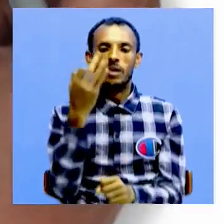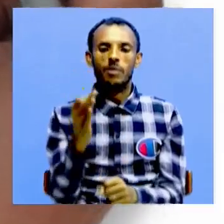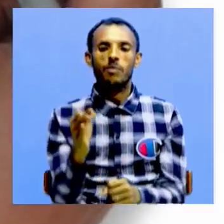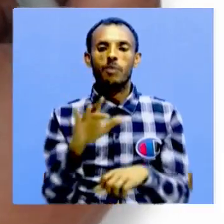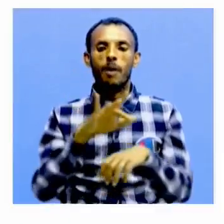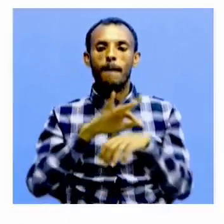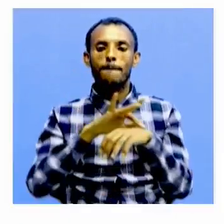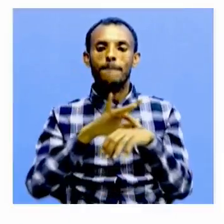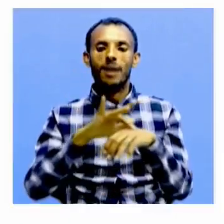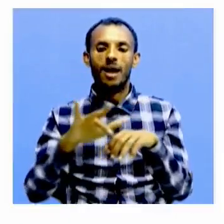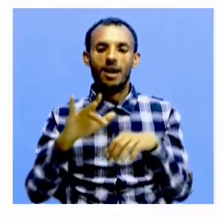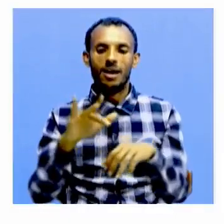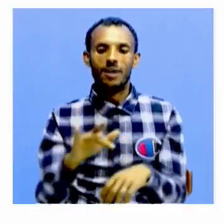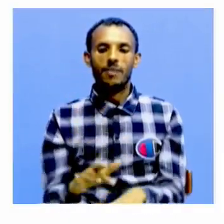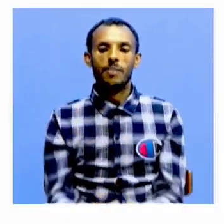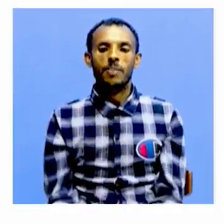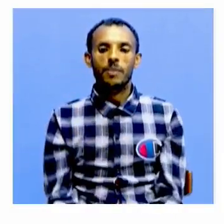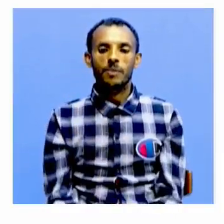blank.